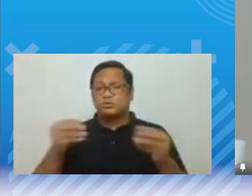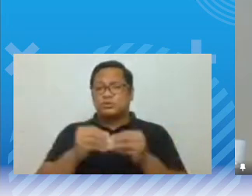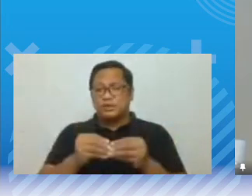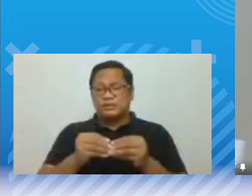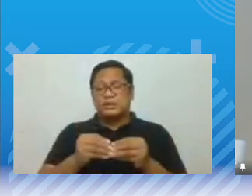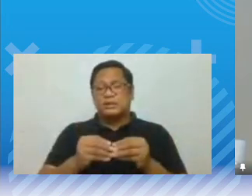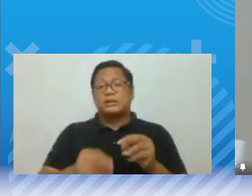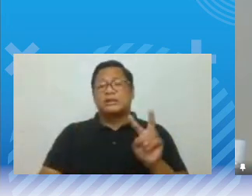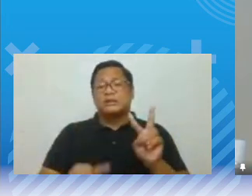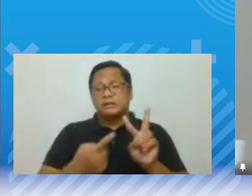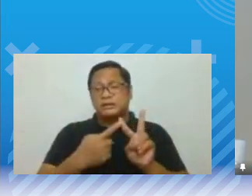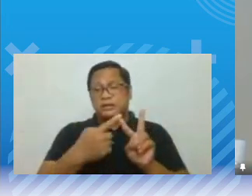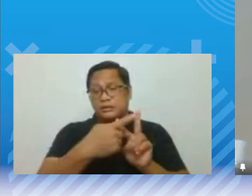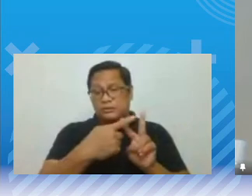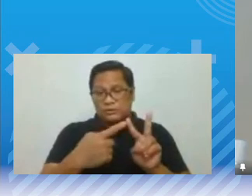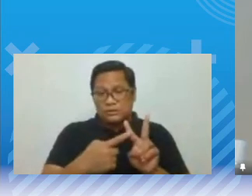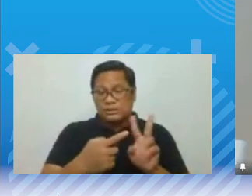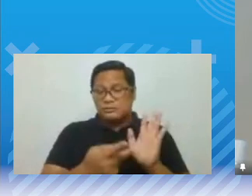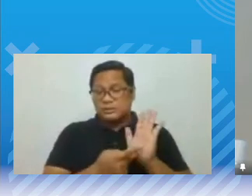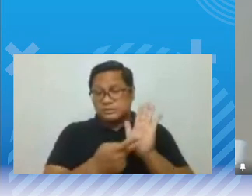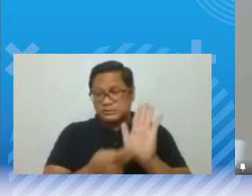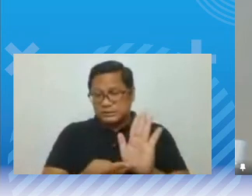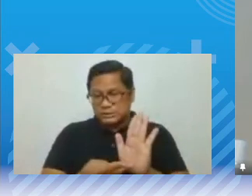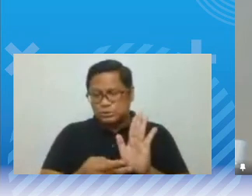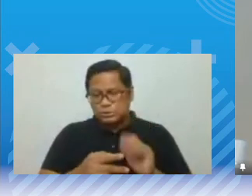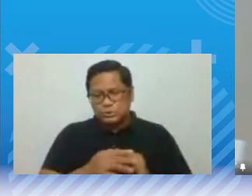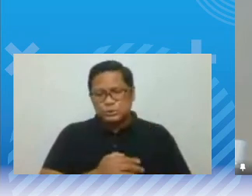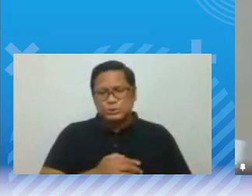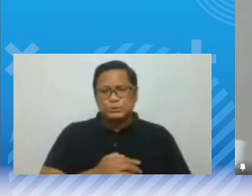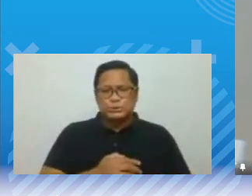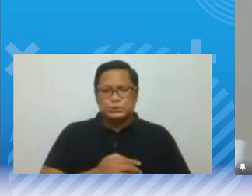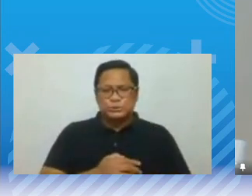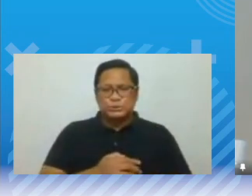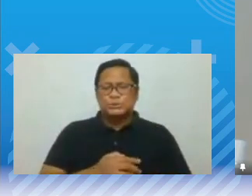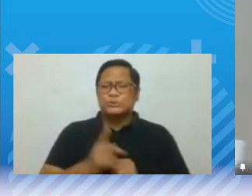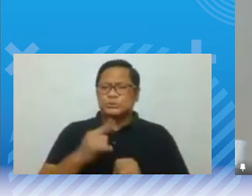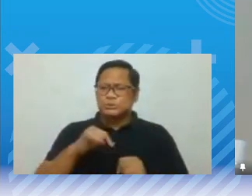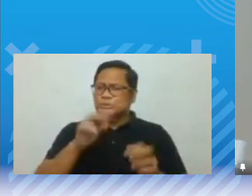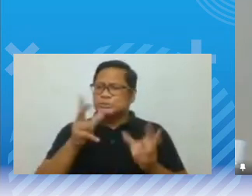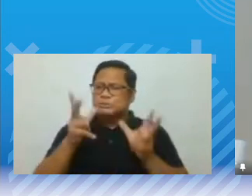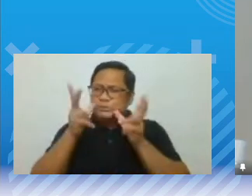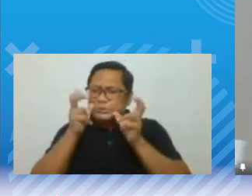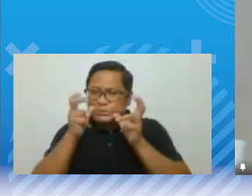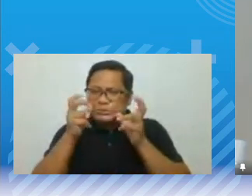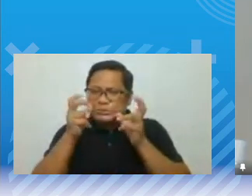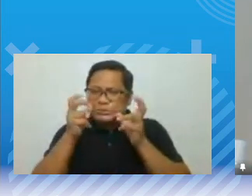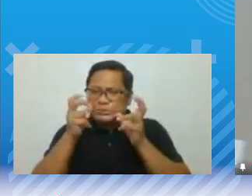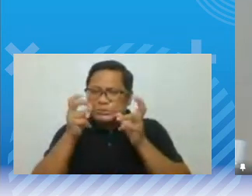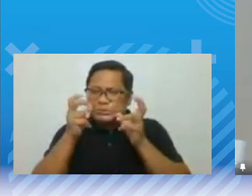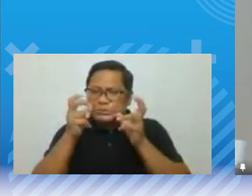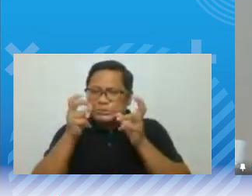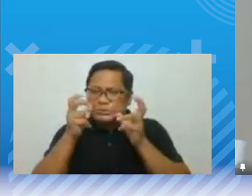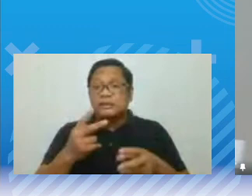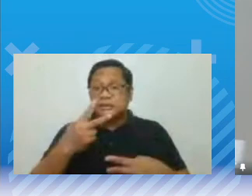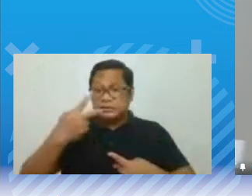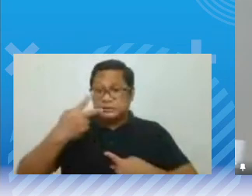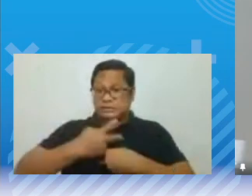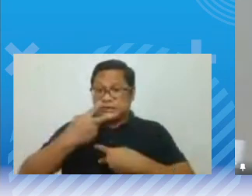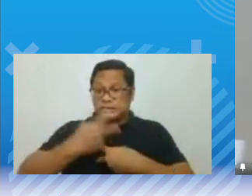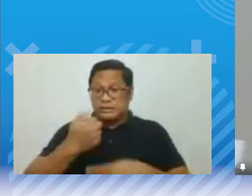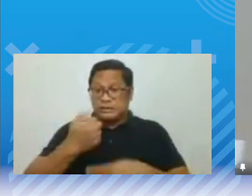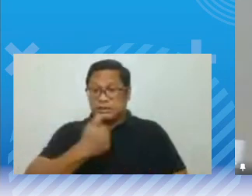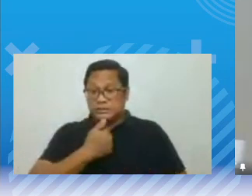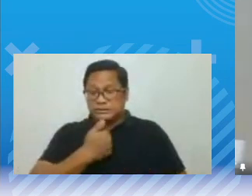dalawang presentation na narinig po natin ngayon, taking care of ourselves and learning